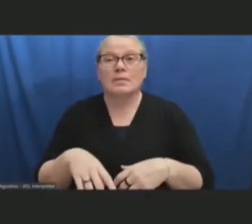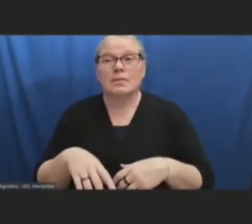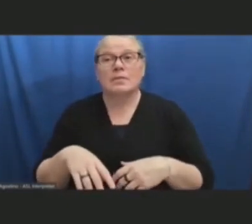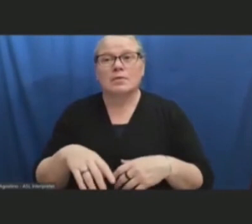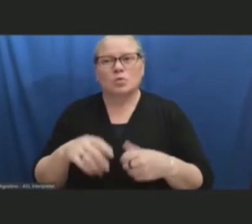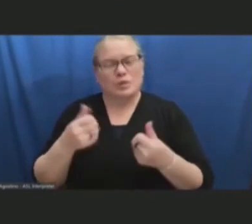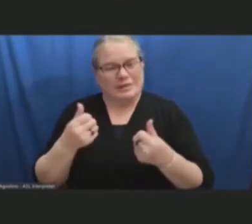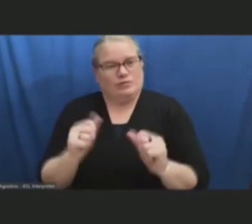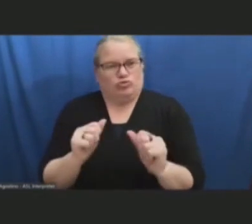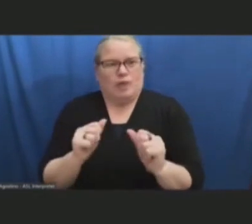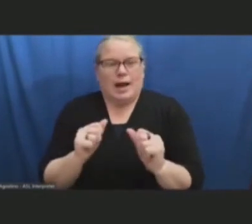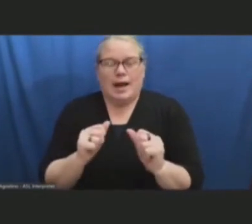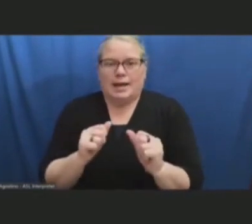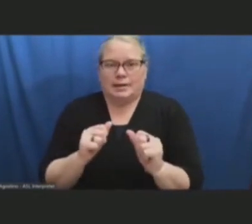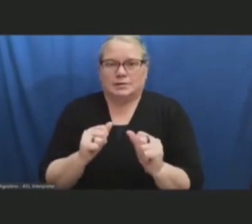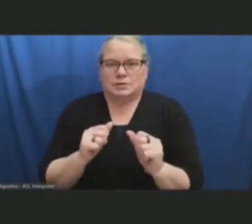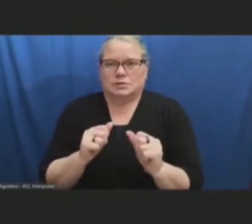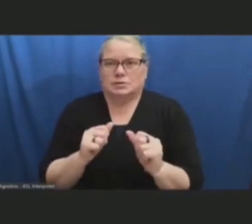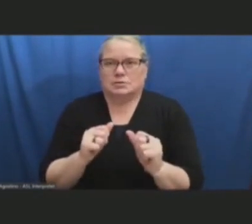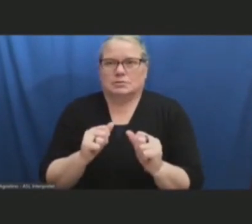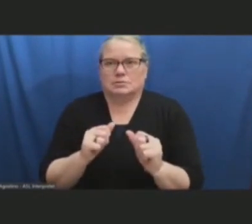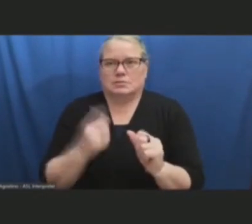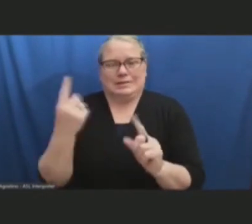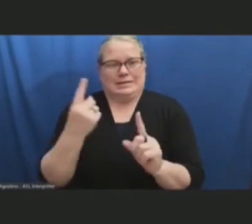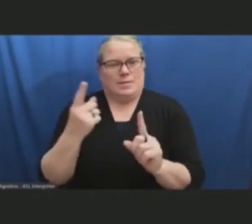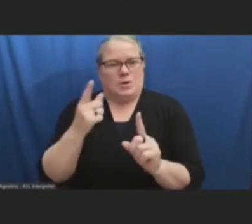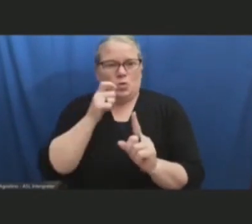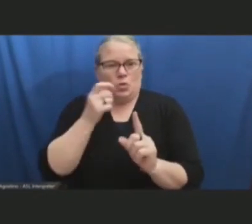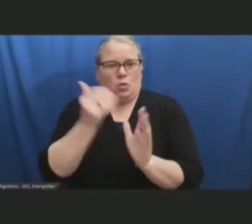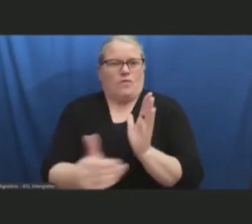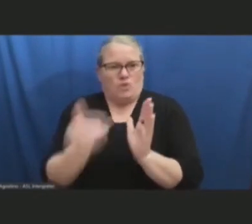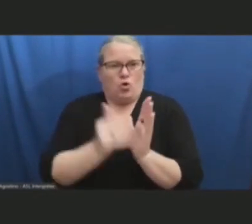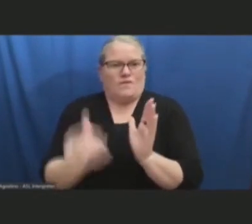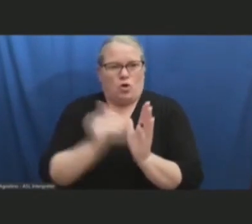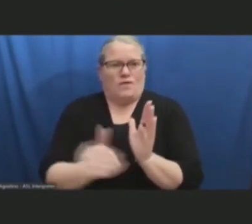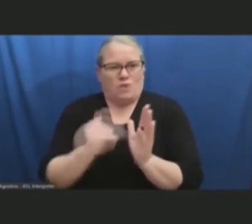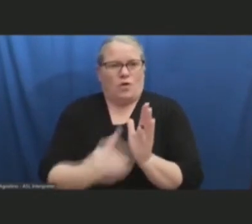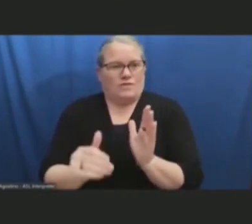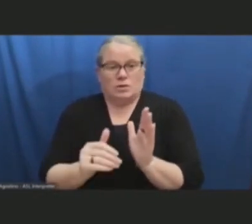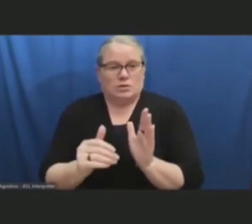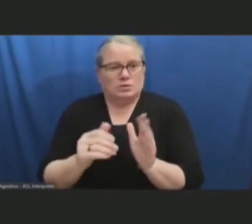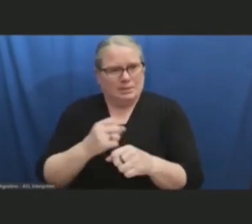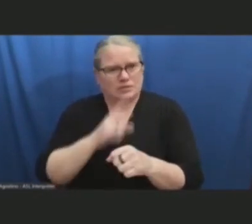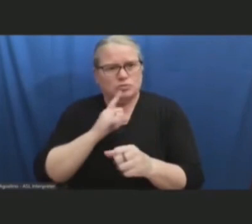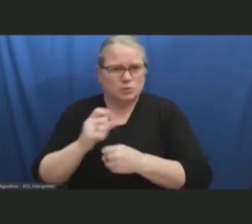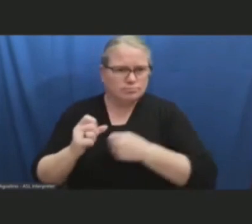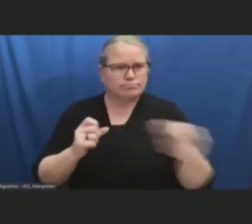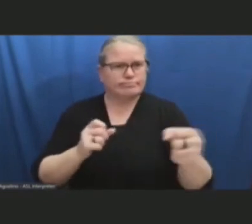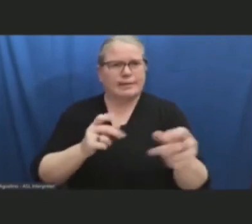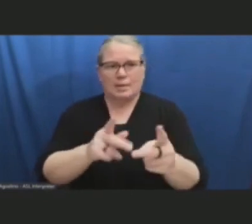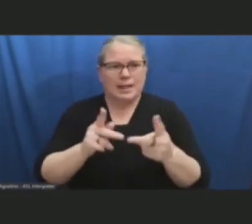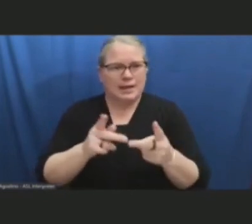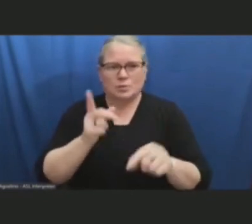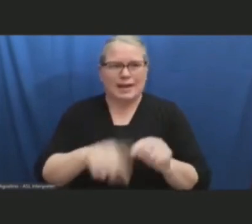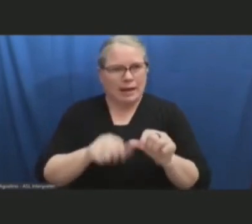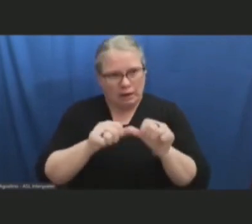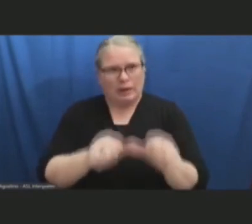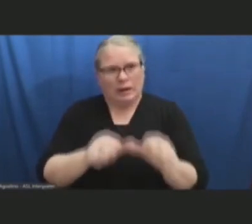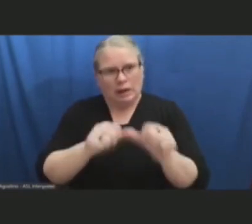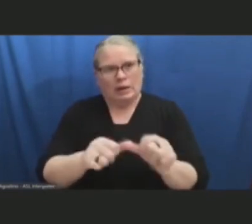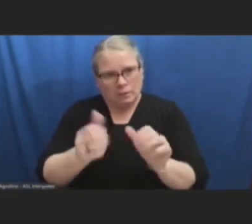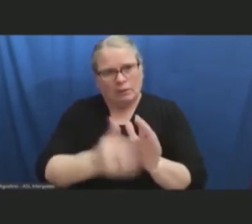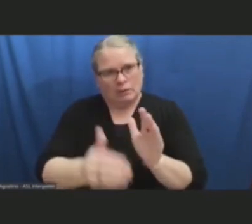sure that a repeat chronic offender goes to a place where they can't do it again. And